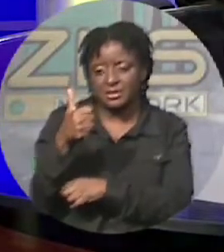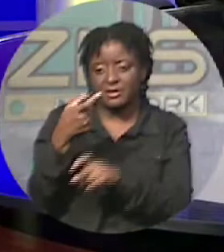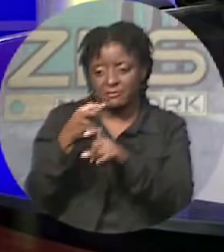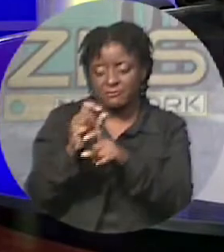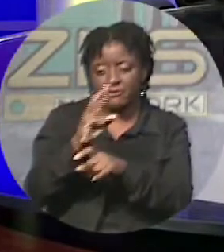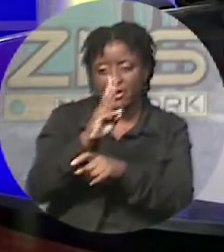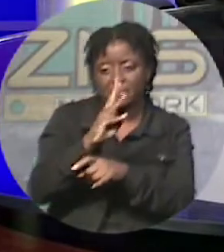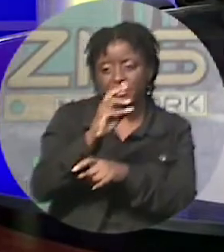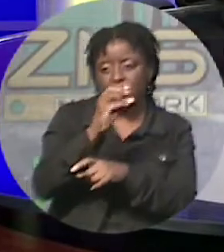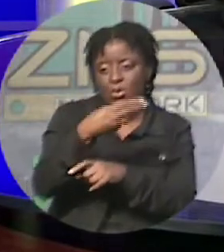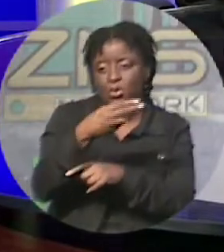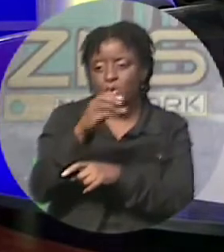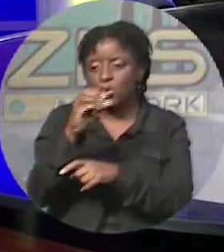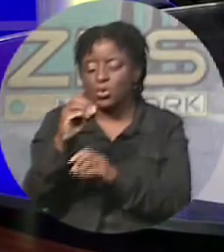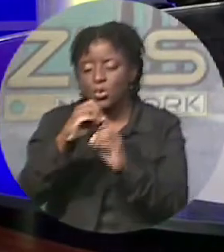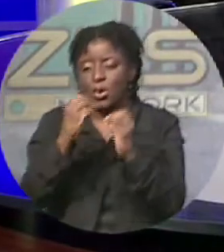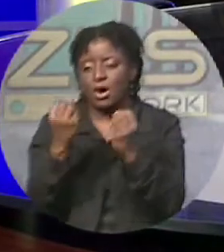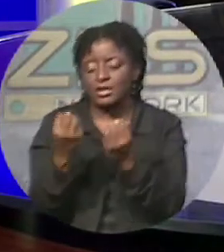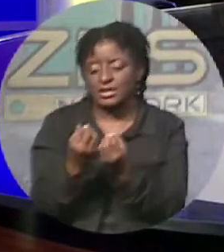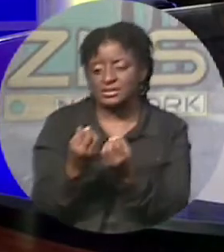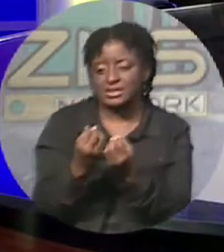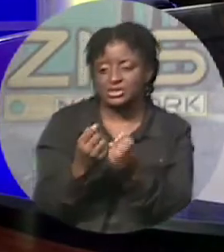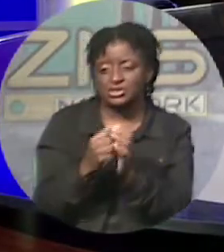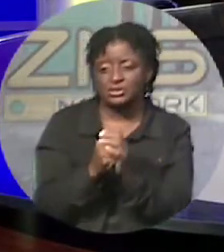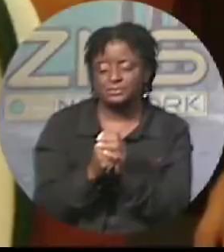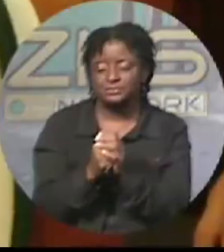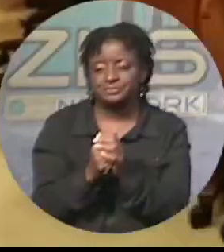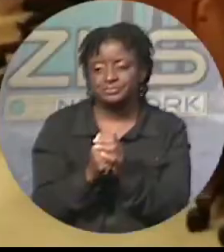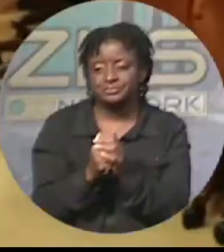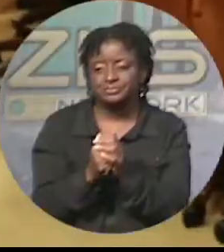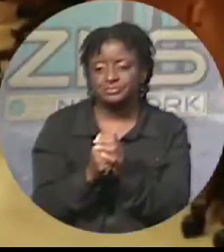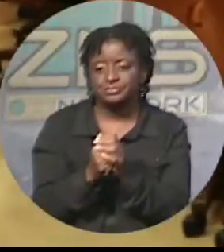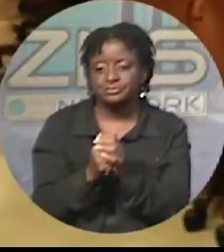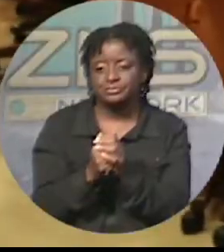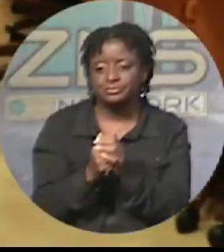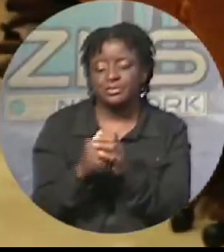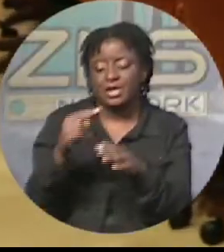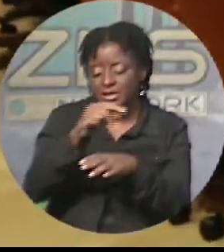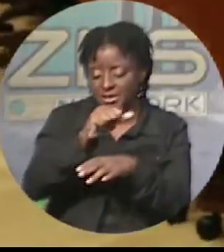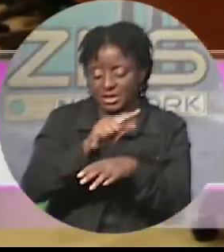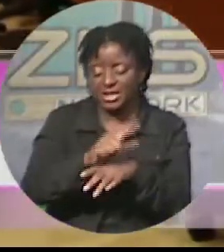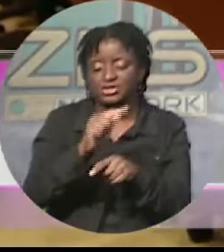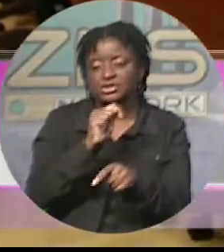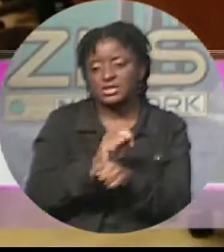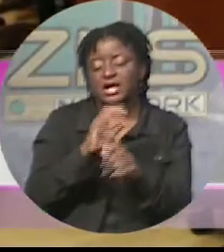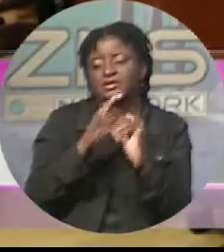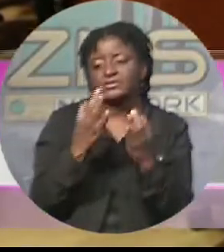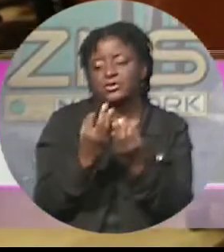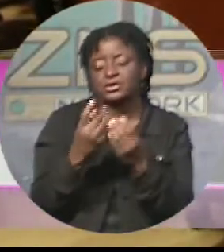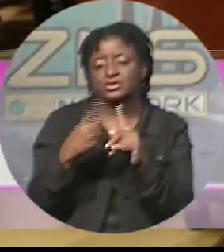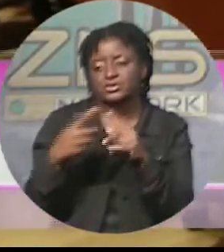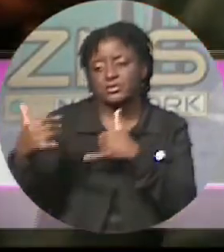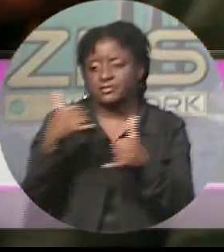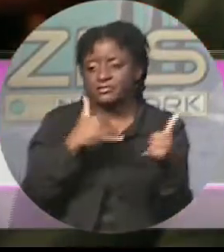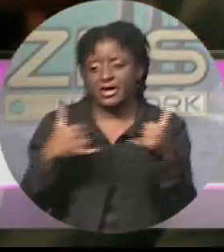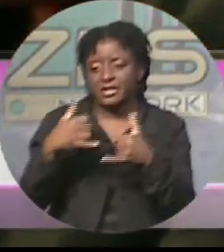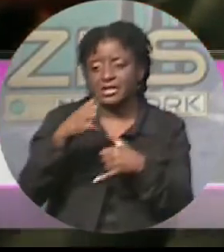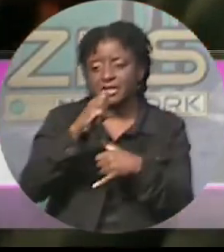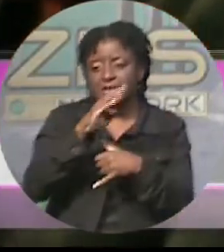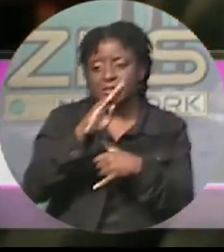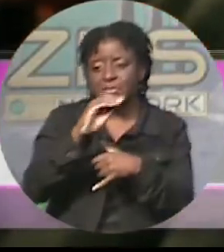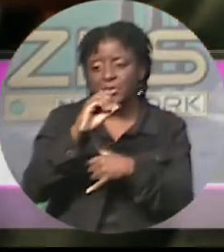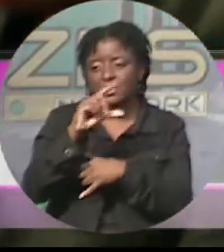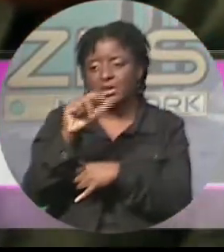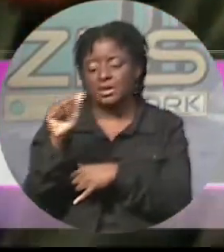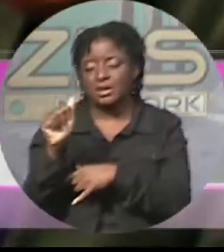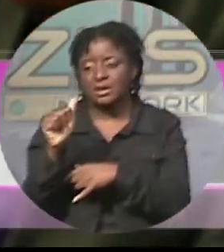Health Organization. Our Clint Watson has more. The National Task Force to Fight Ebola promises that the dissemination of